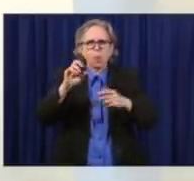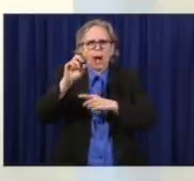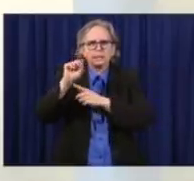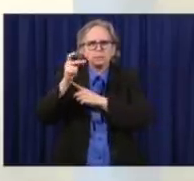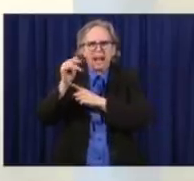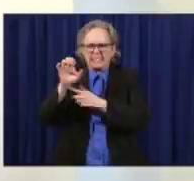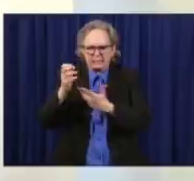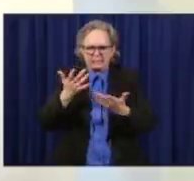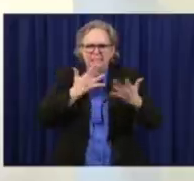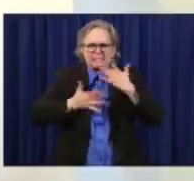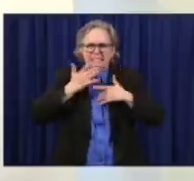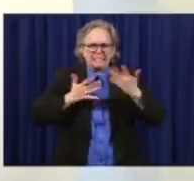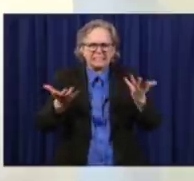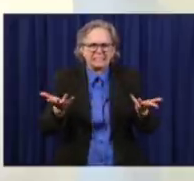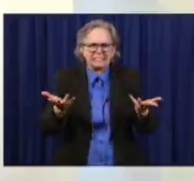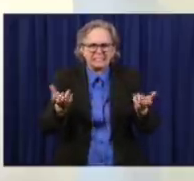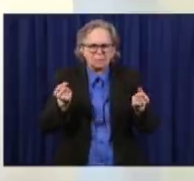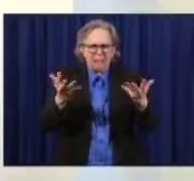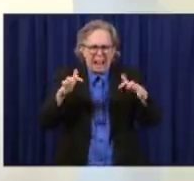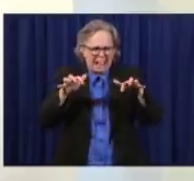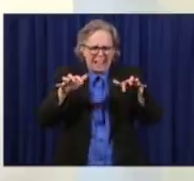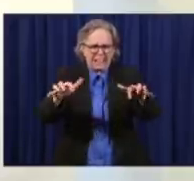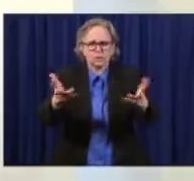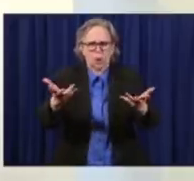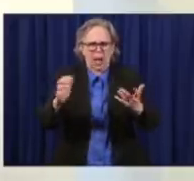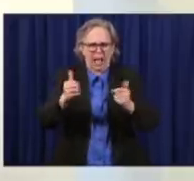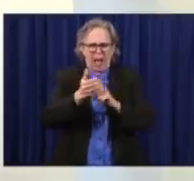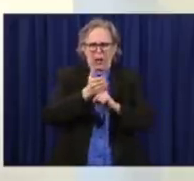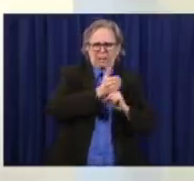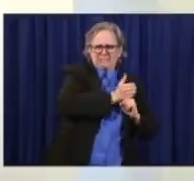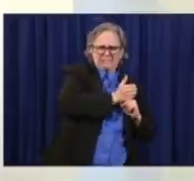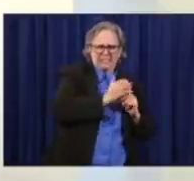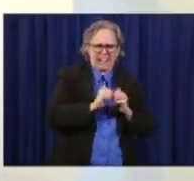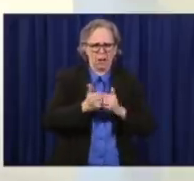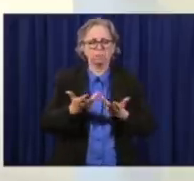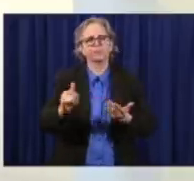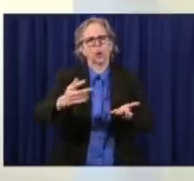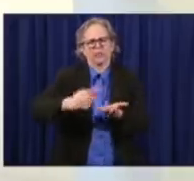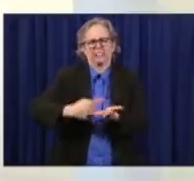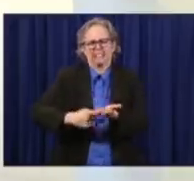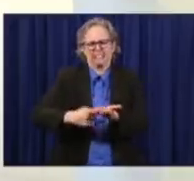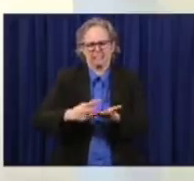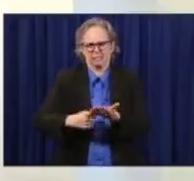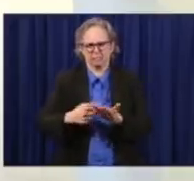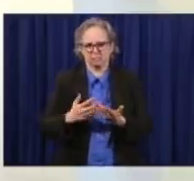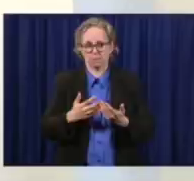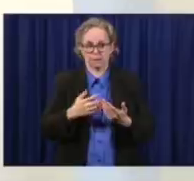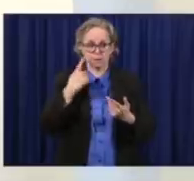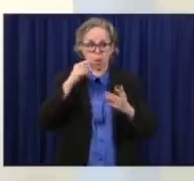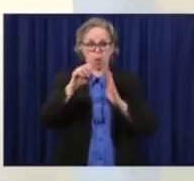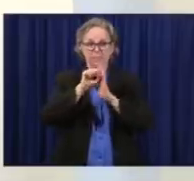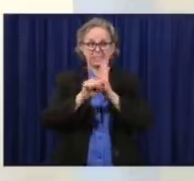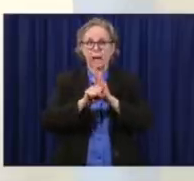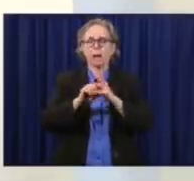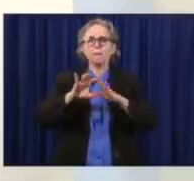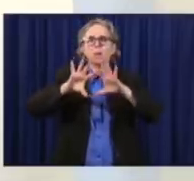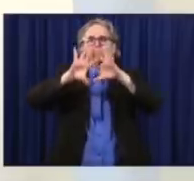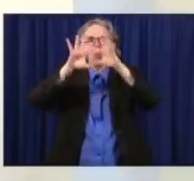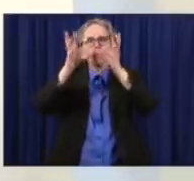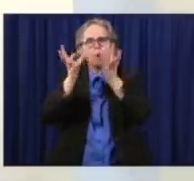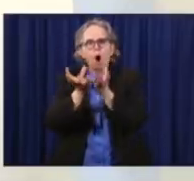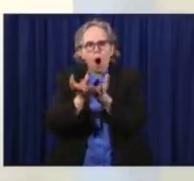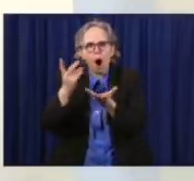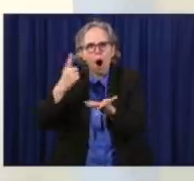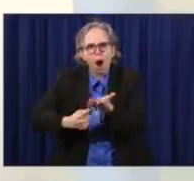under discussion, both in our state and all around the country and world right now, is what kind of isolation and